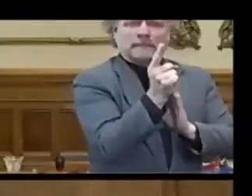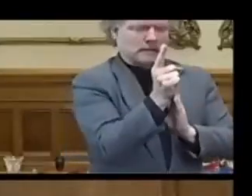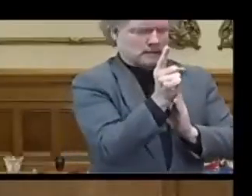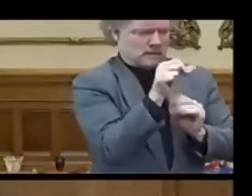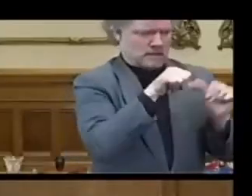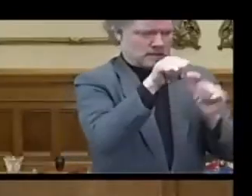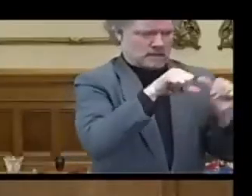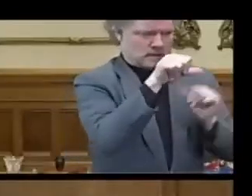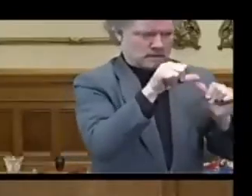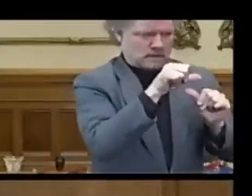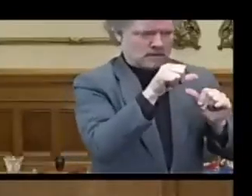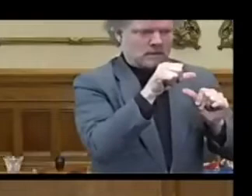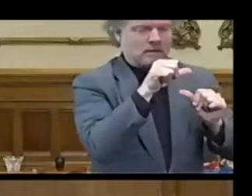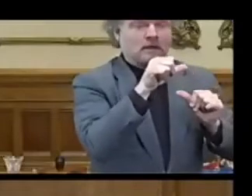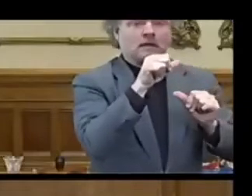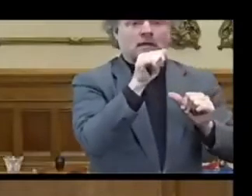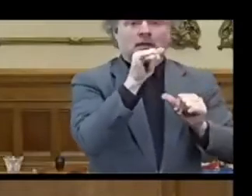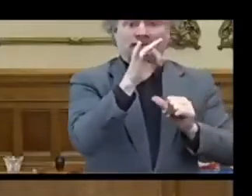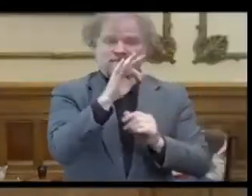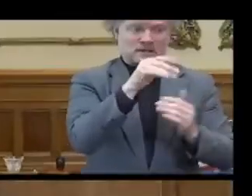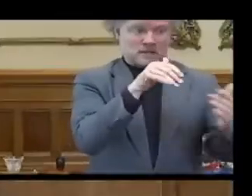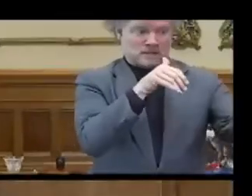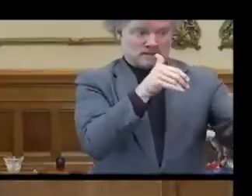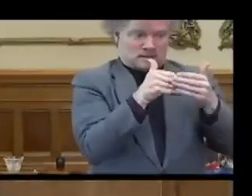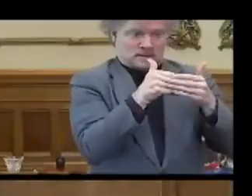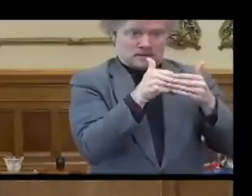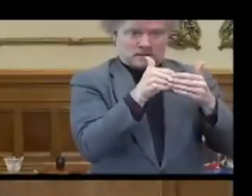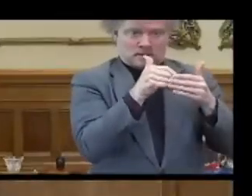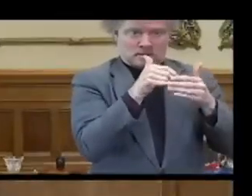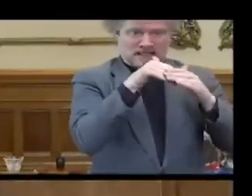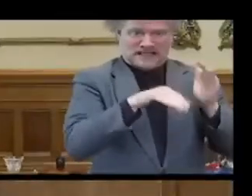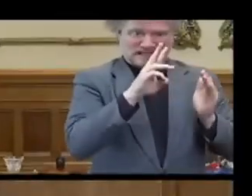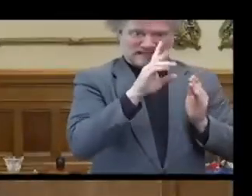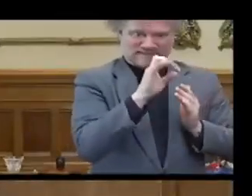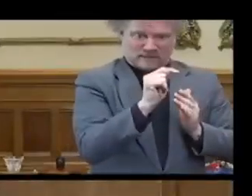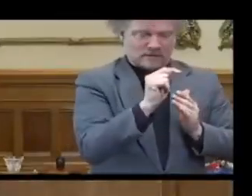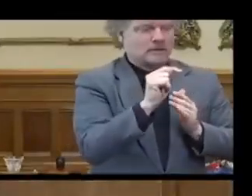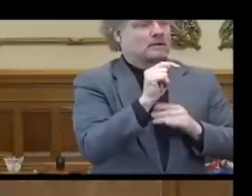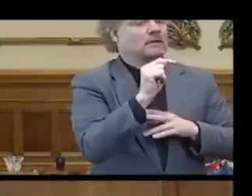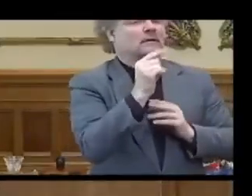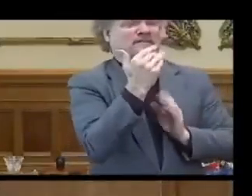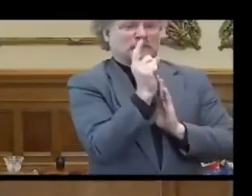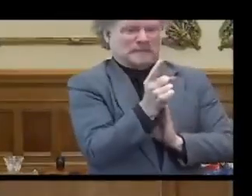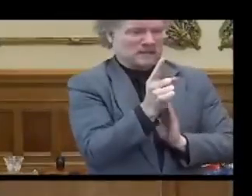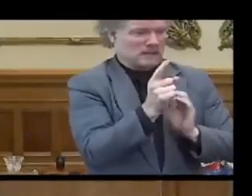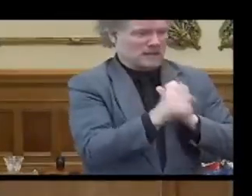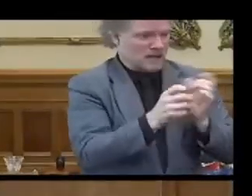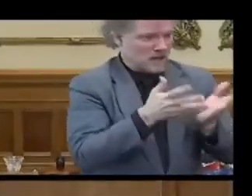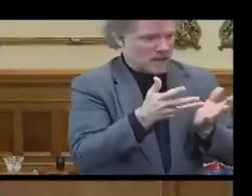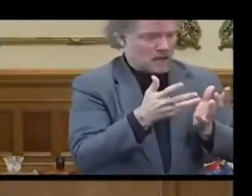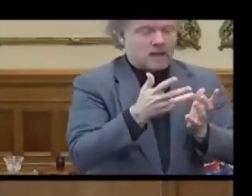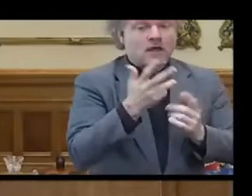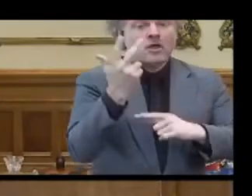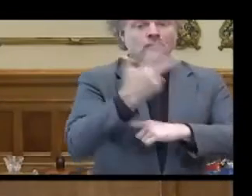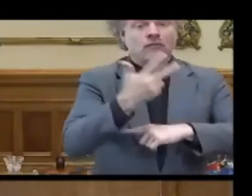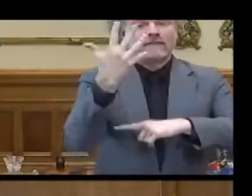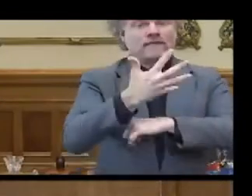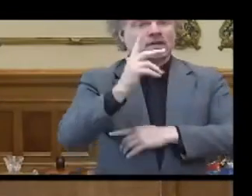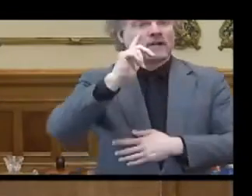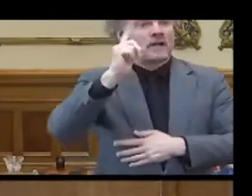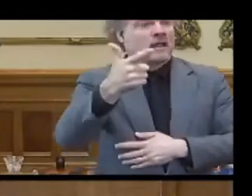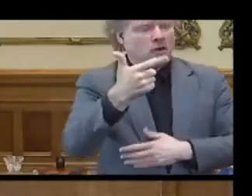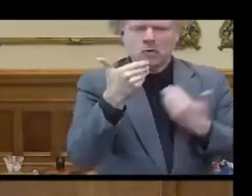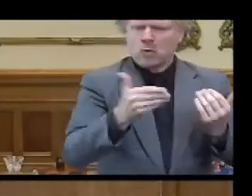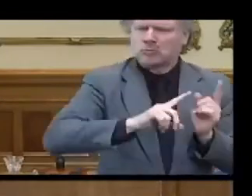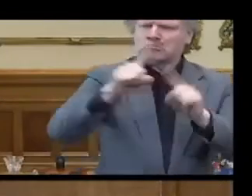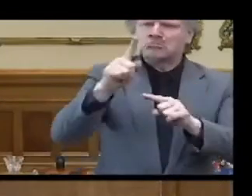contact? And then if that, by the time you find out they're positive and you've been 3 to 5 days later, you can go get tested